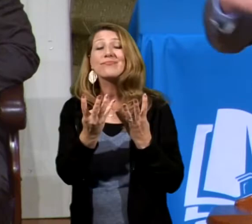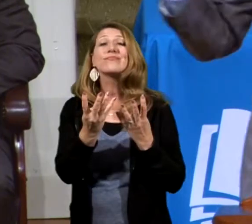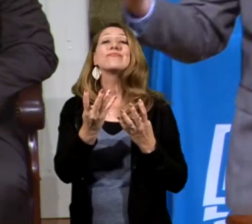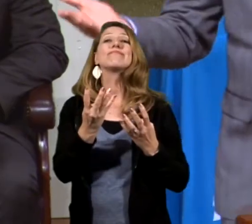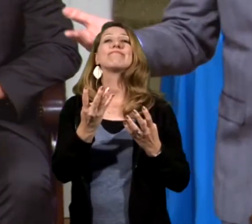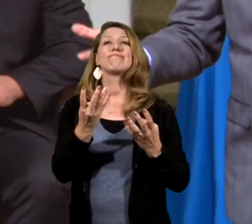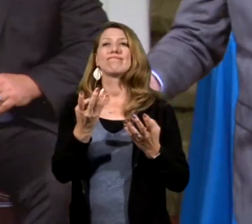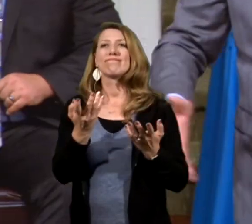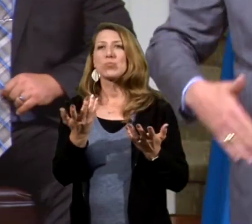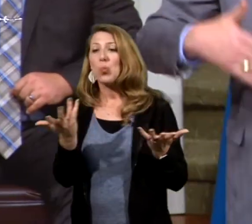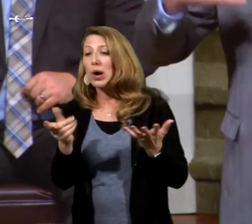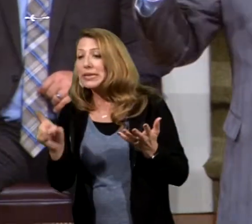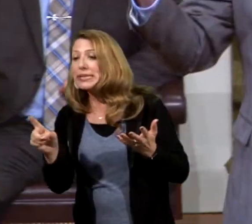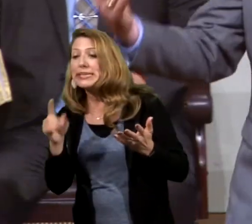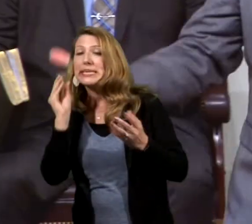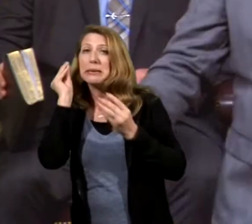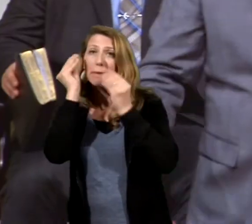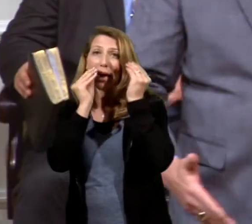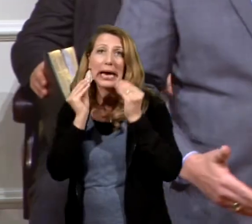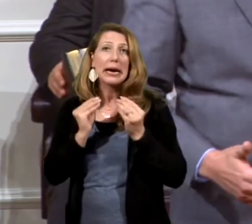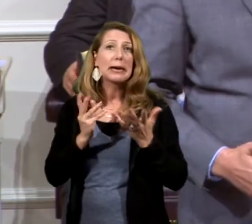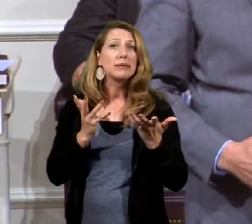them the things they needed, the makeup,